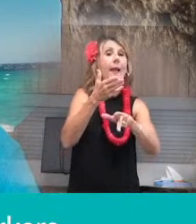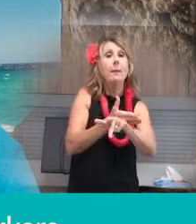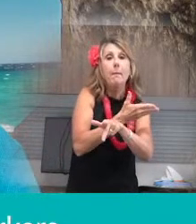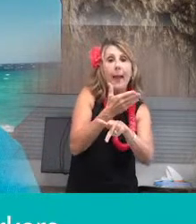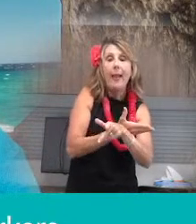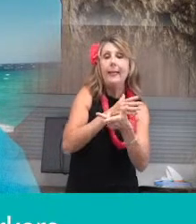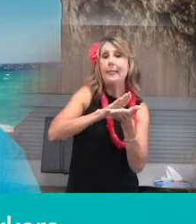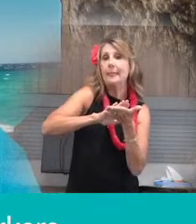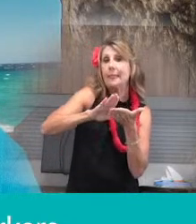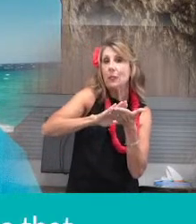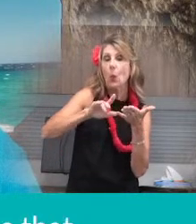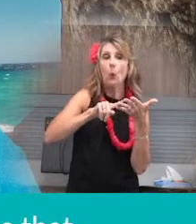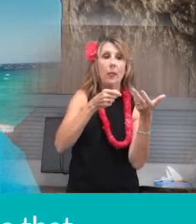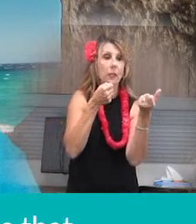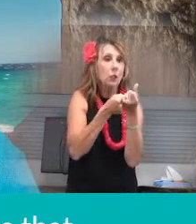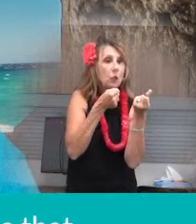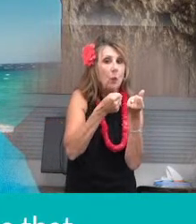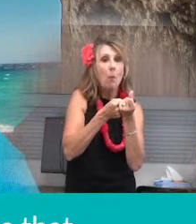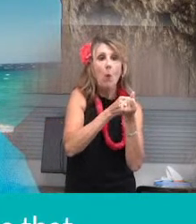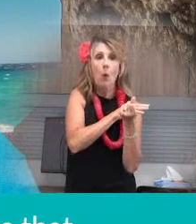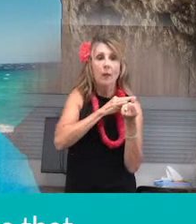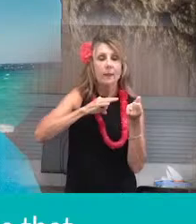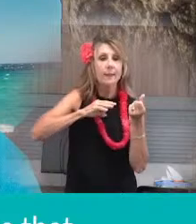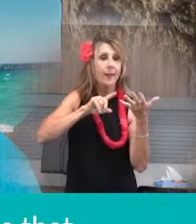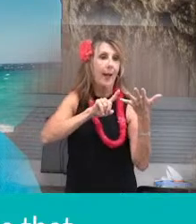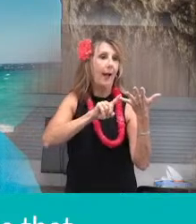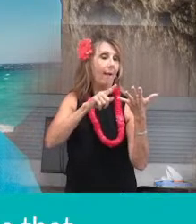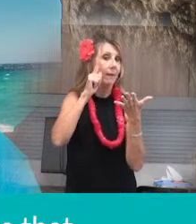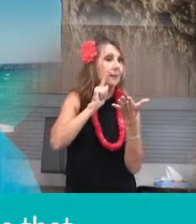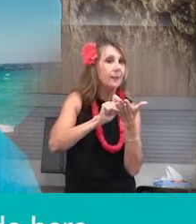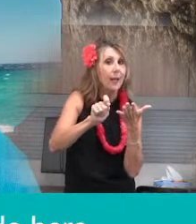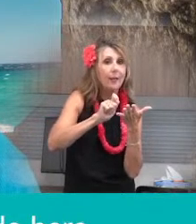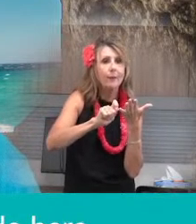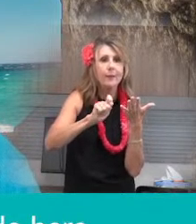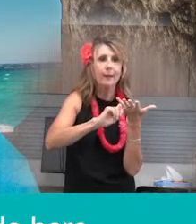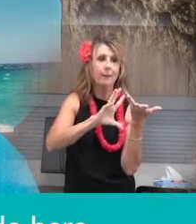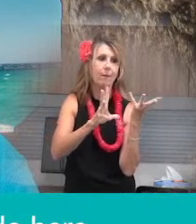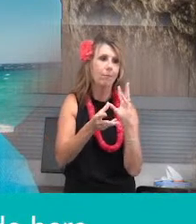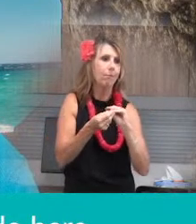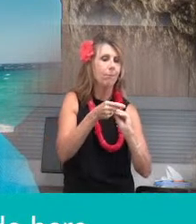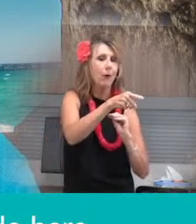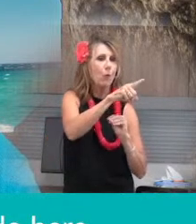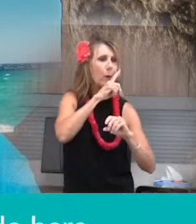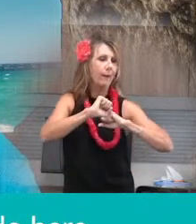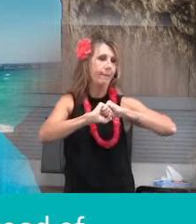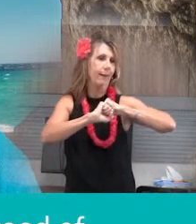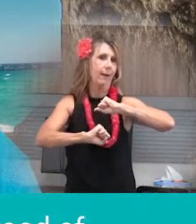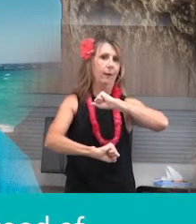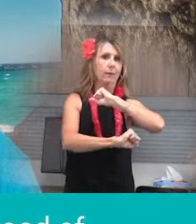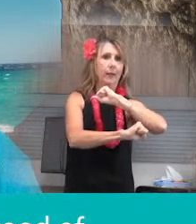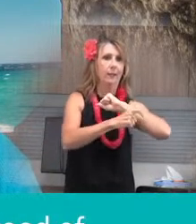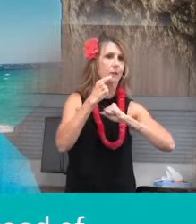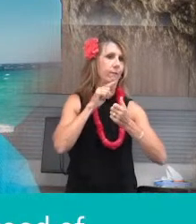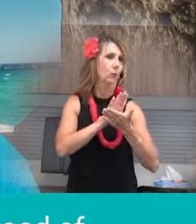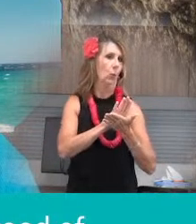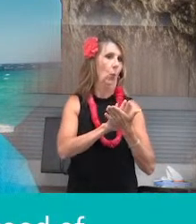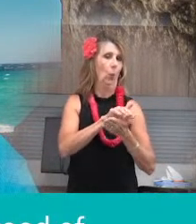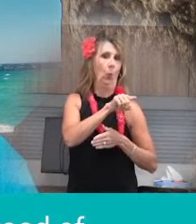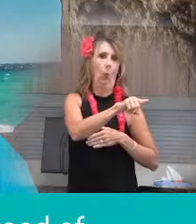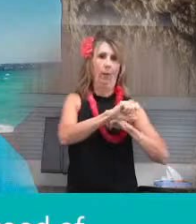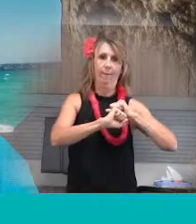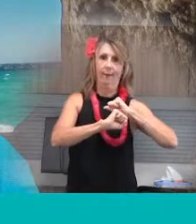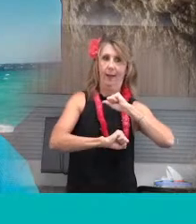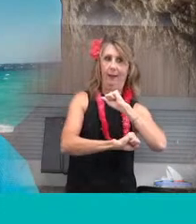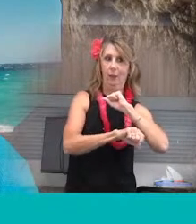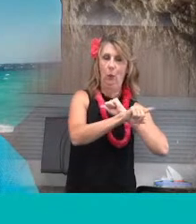our support workers in the schools, it's our secretaries that make the backbone of what we do here. Every one of you works